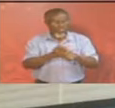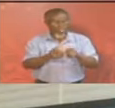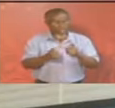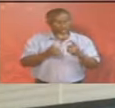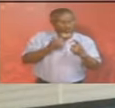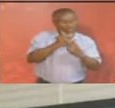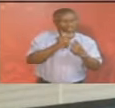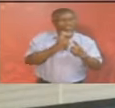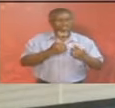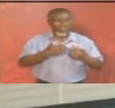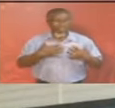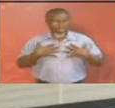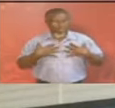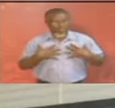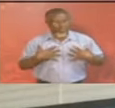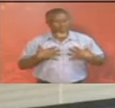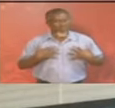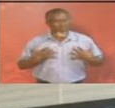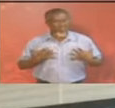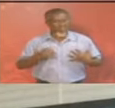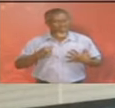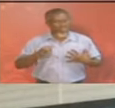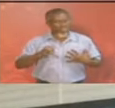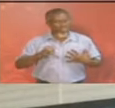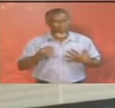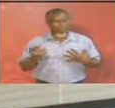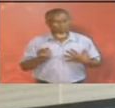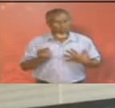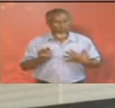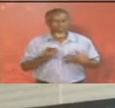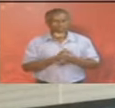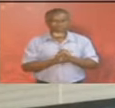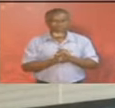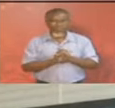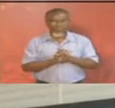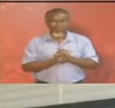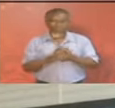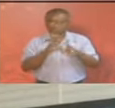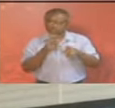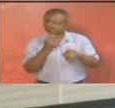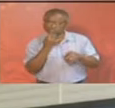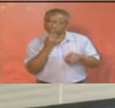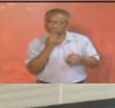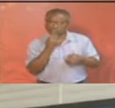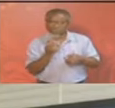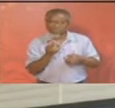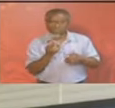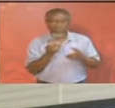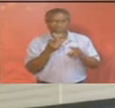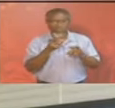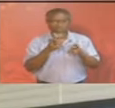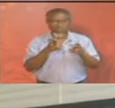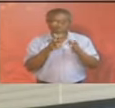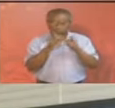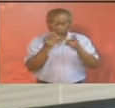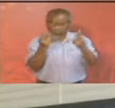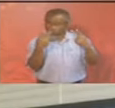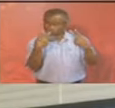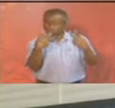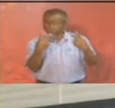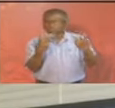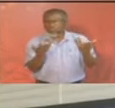and fever. Can you give an estimate as to our TB population in Trinidad and Tobago, and if you can say